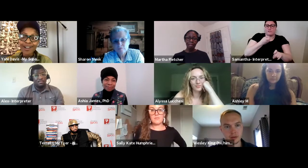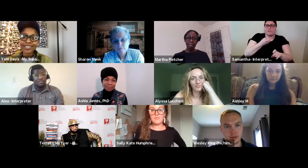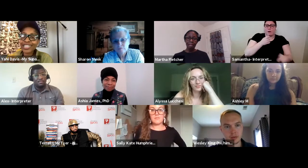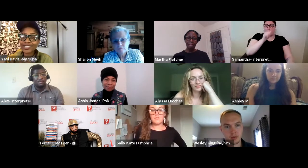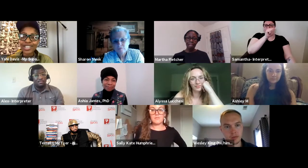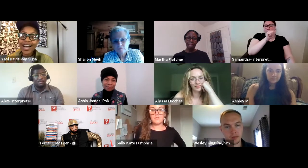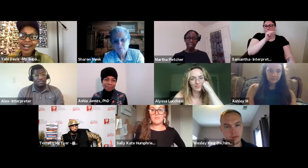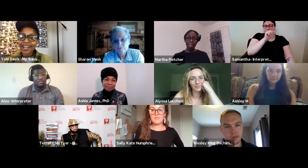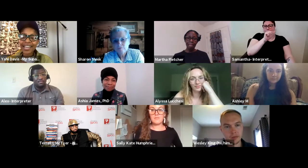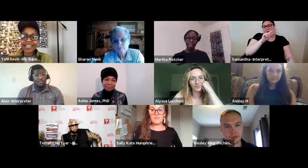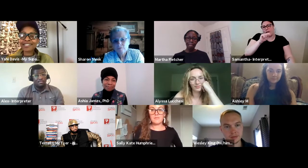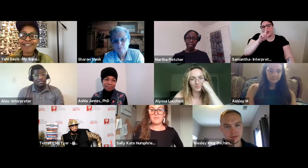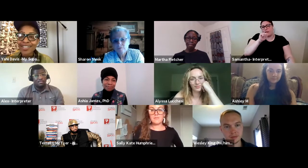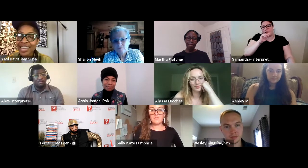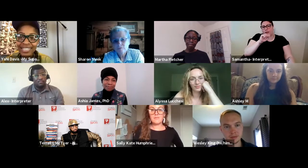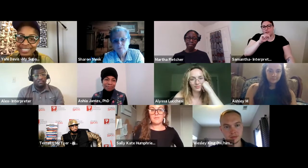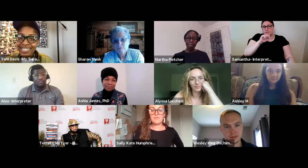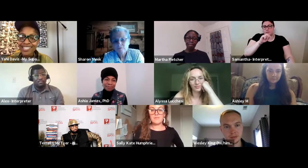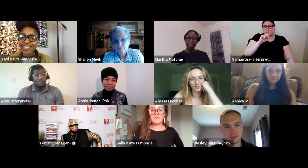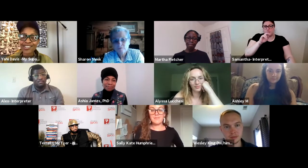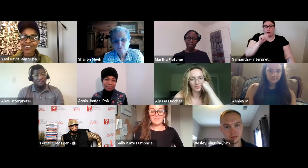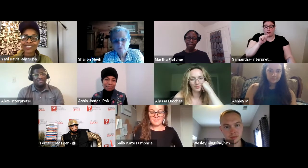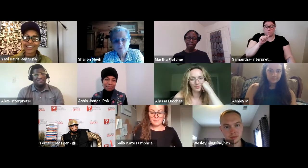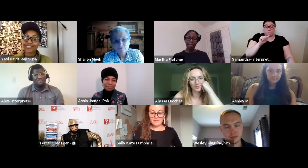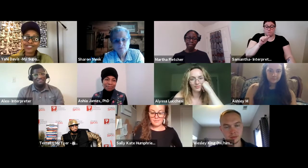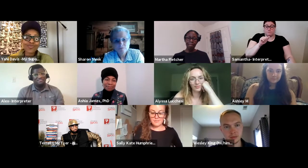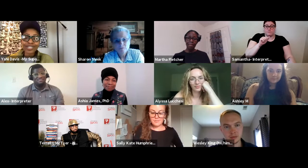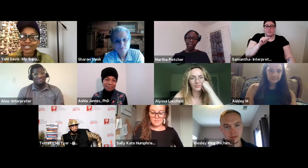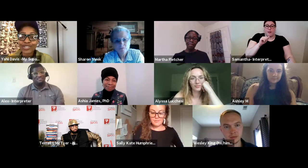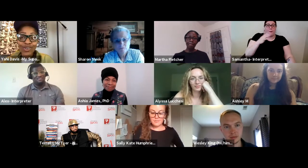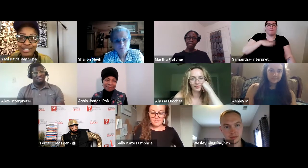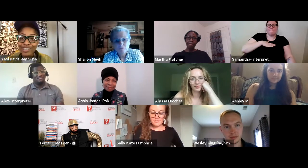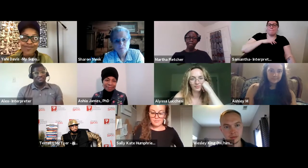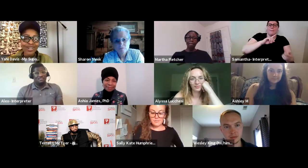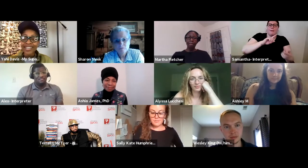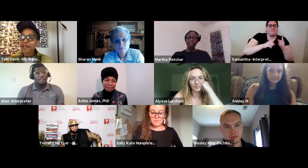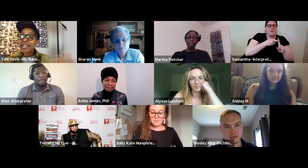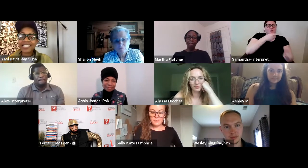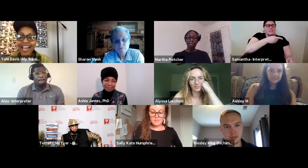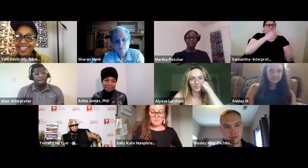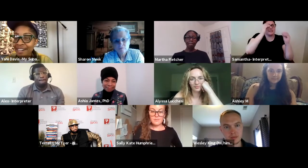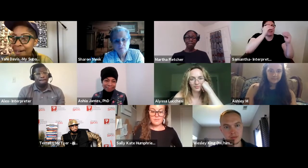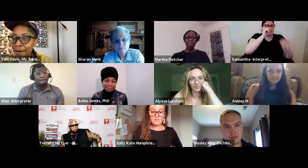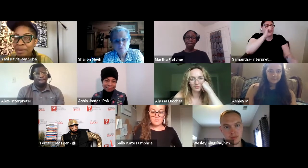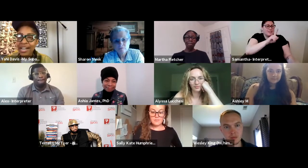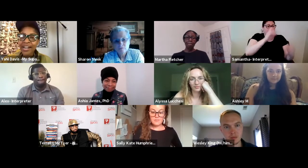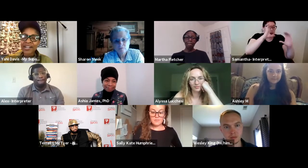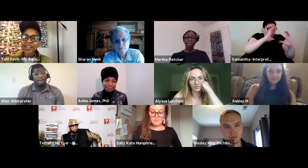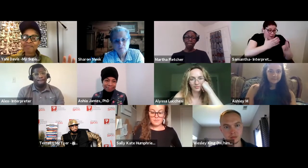to teach ASL classes. Do you want to join? Do you want to sign